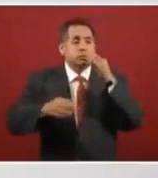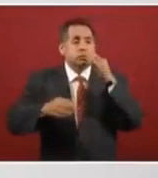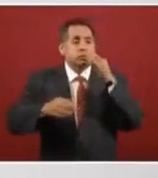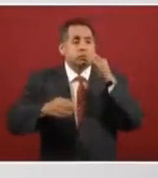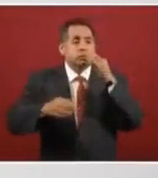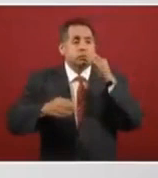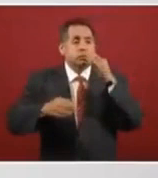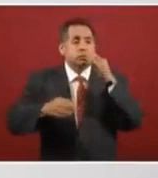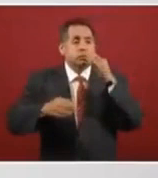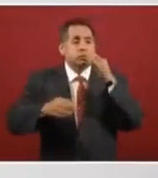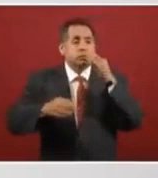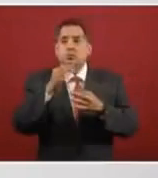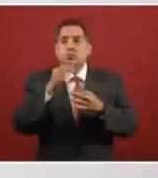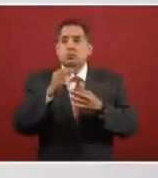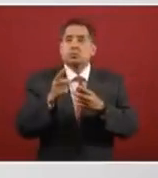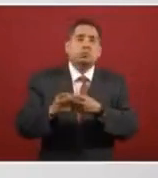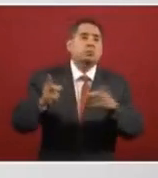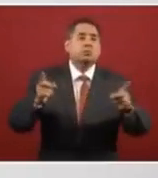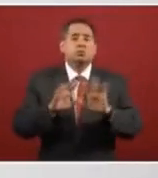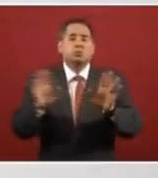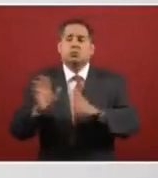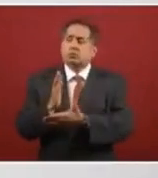promote development